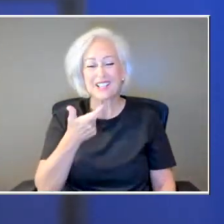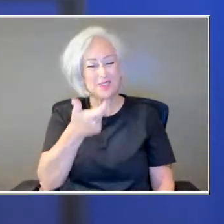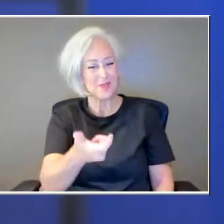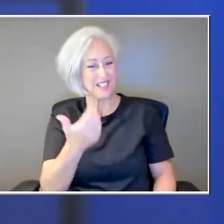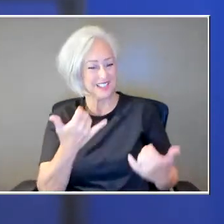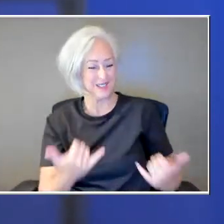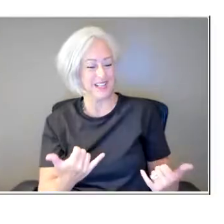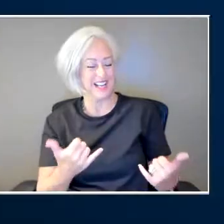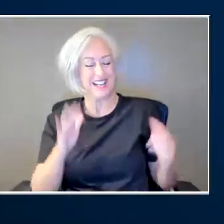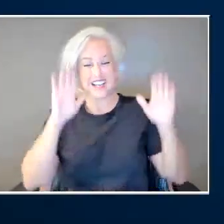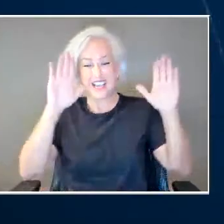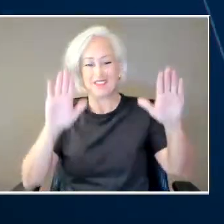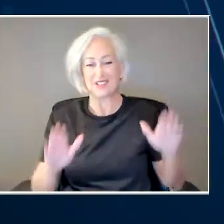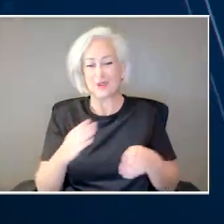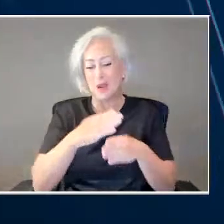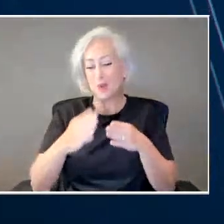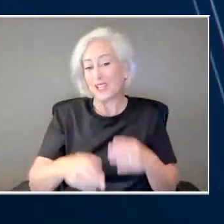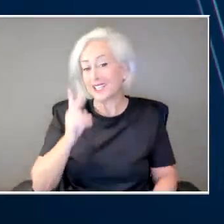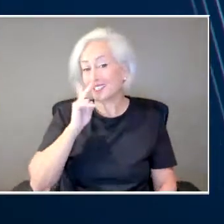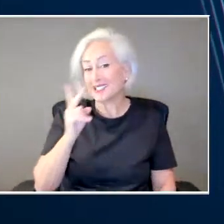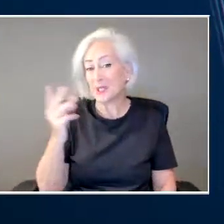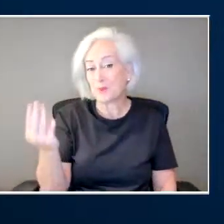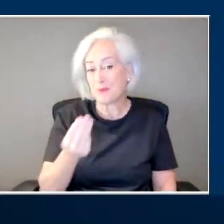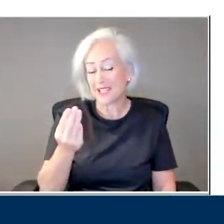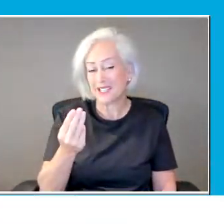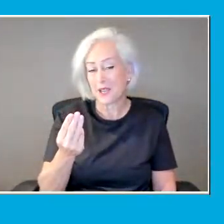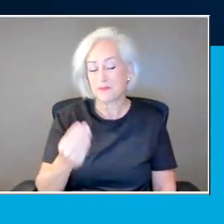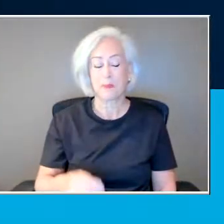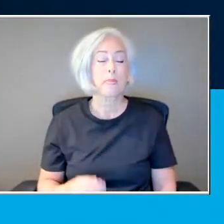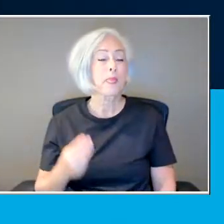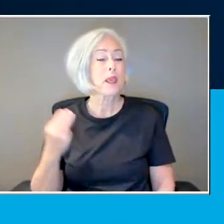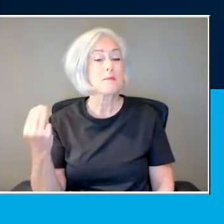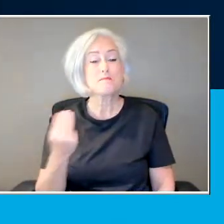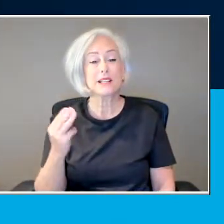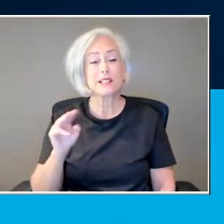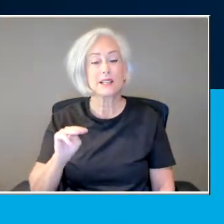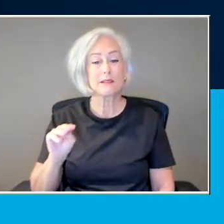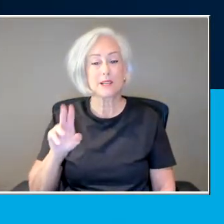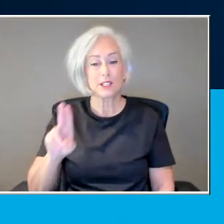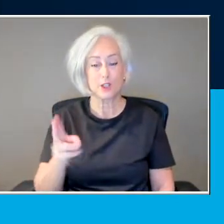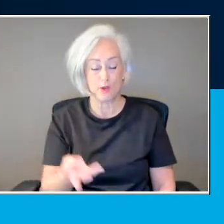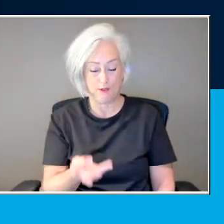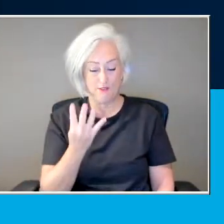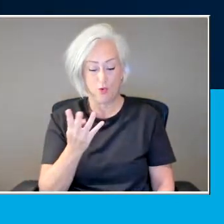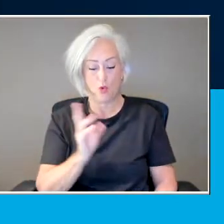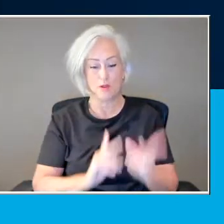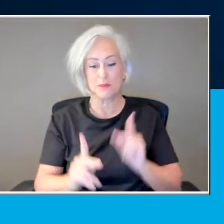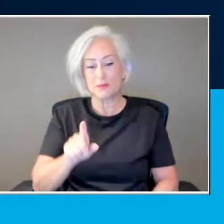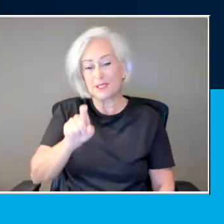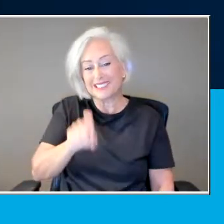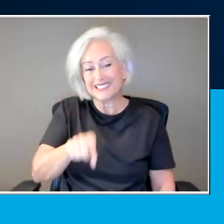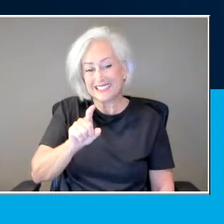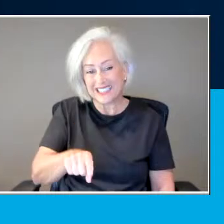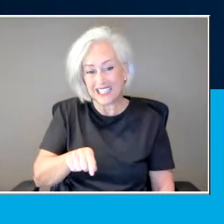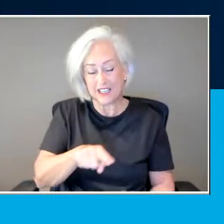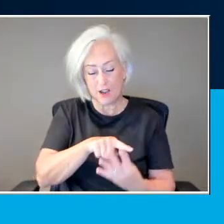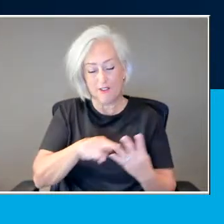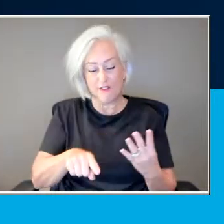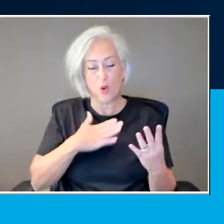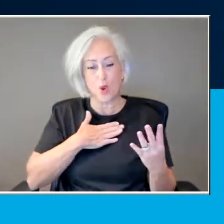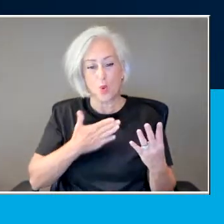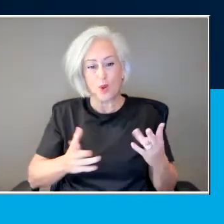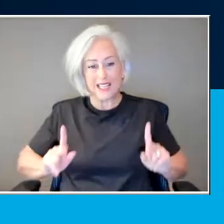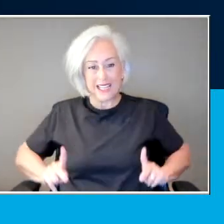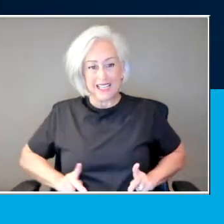We'll see you back here Monday. Coming up Monday on the Morning Medical Update. 4 people in need, 4 willing kidney donors, and 1